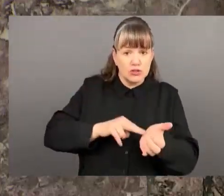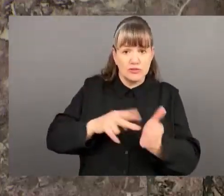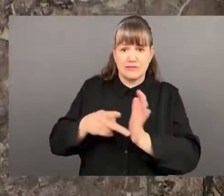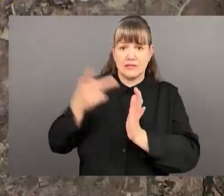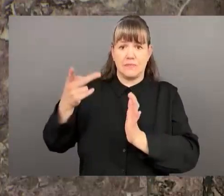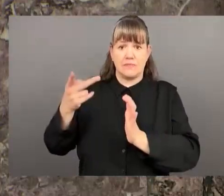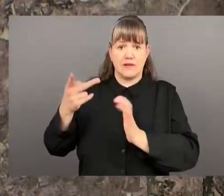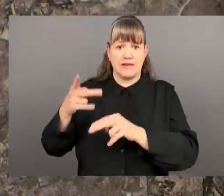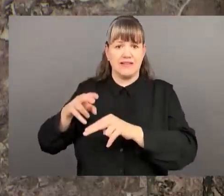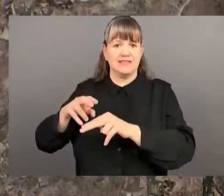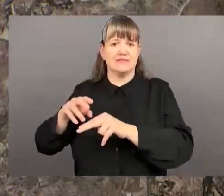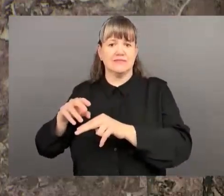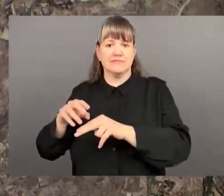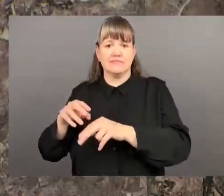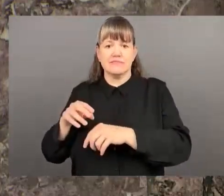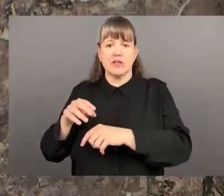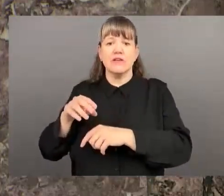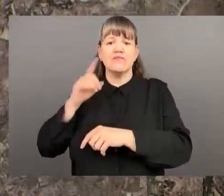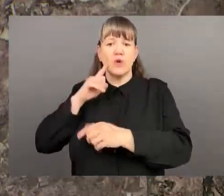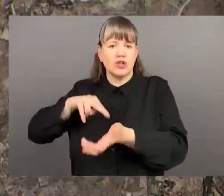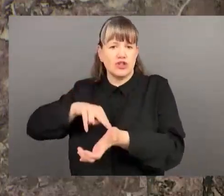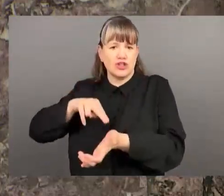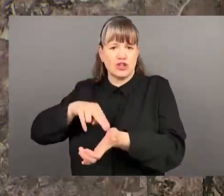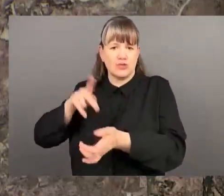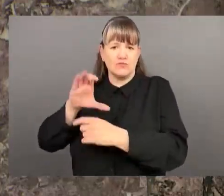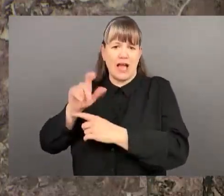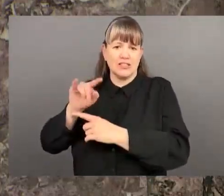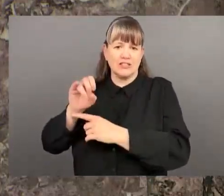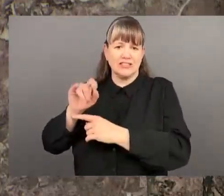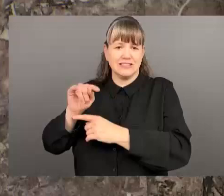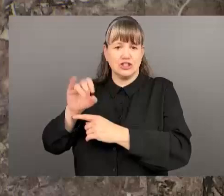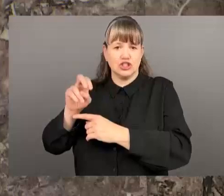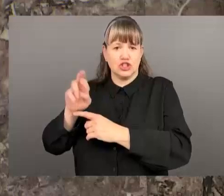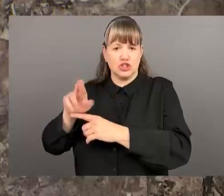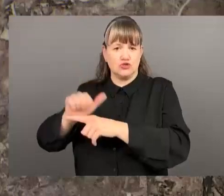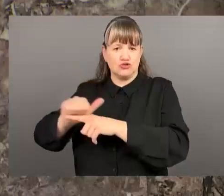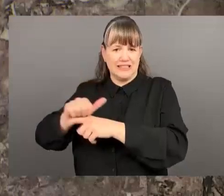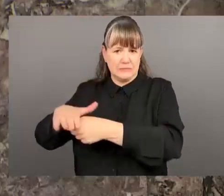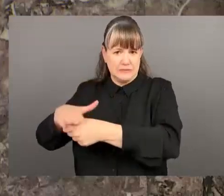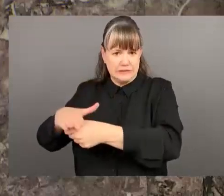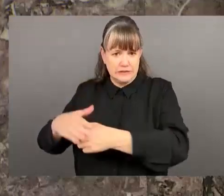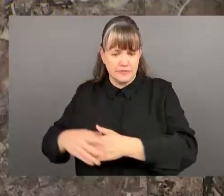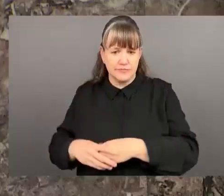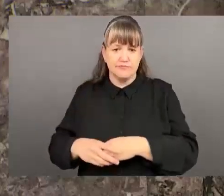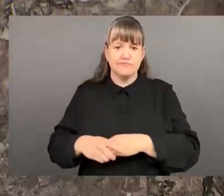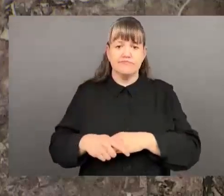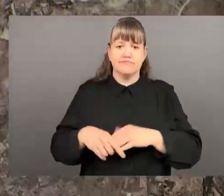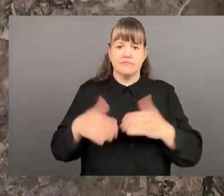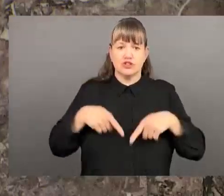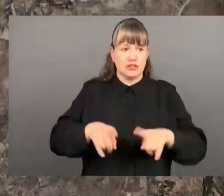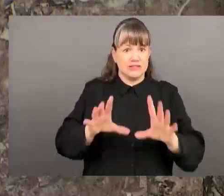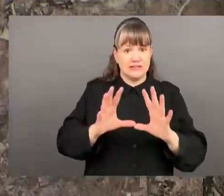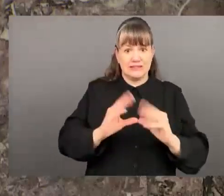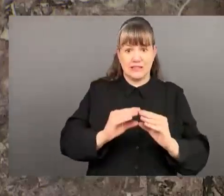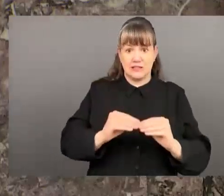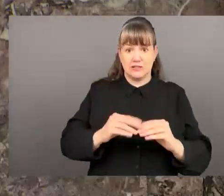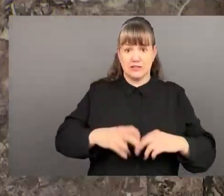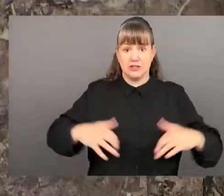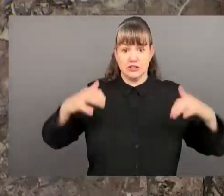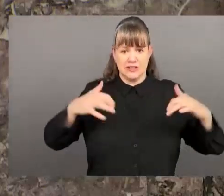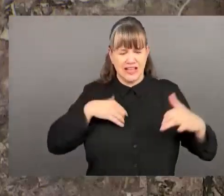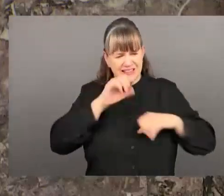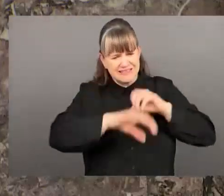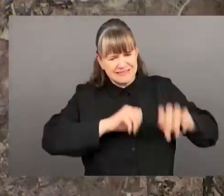have to continue to take. This entire session, we have talked about all of the actions that this government is taking, and we have heard no